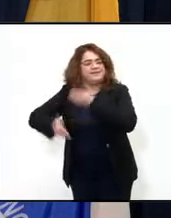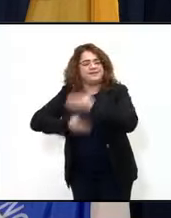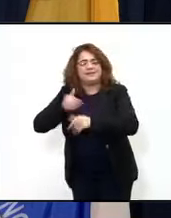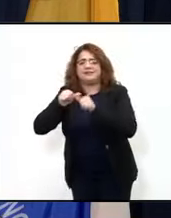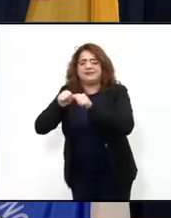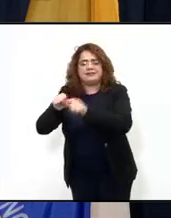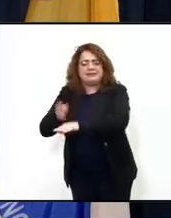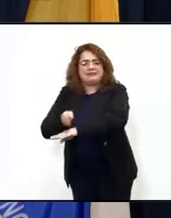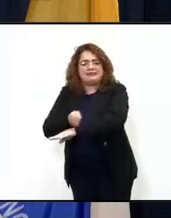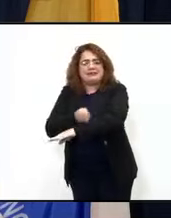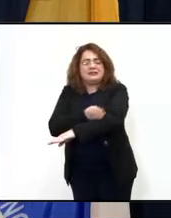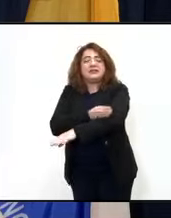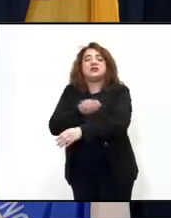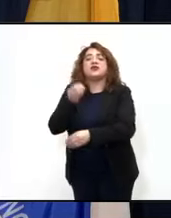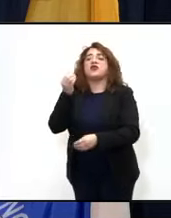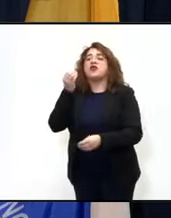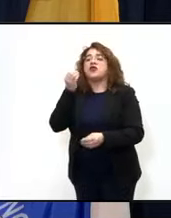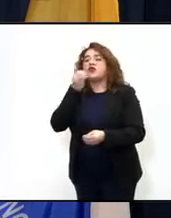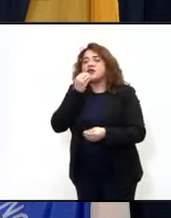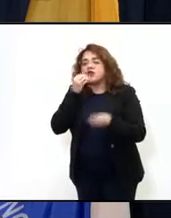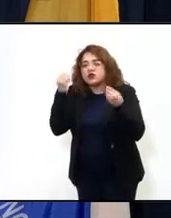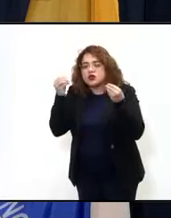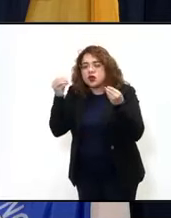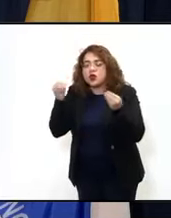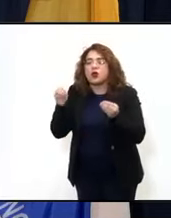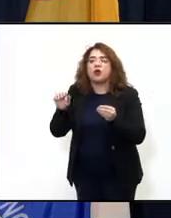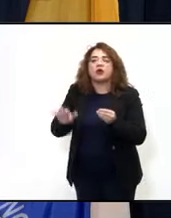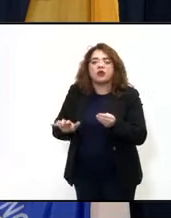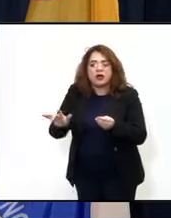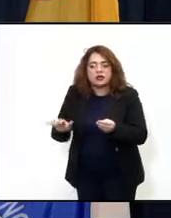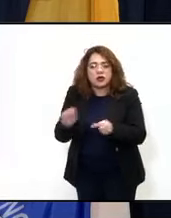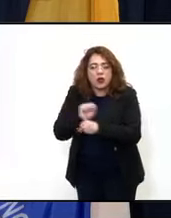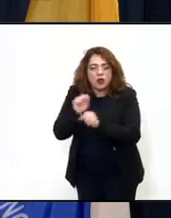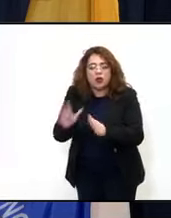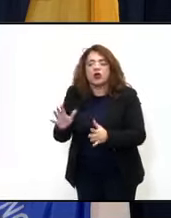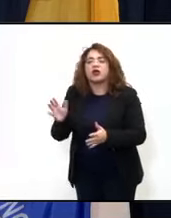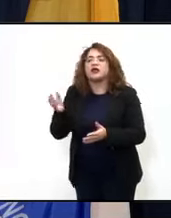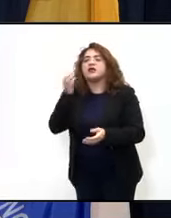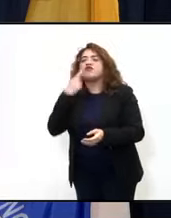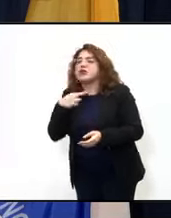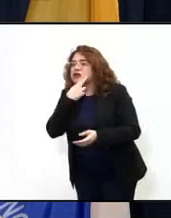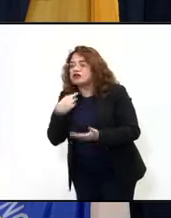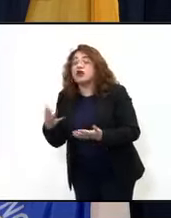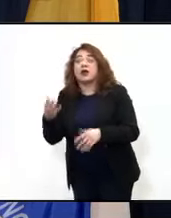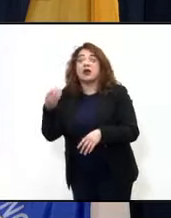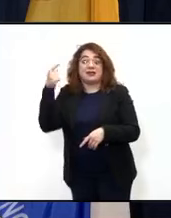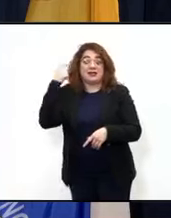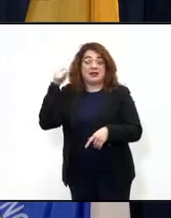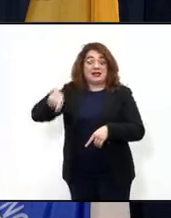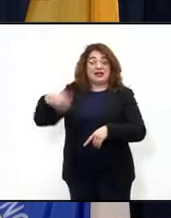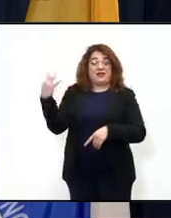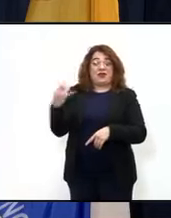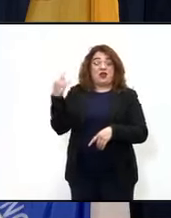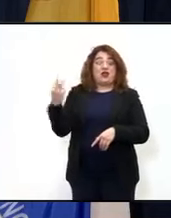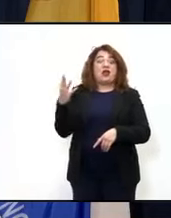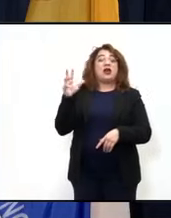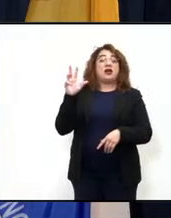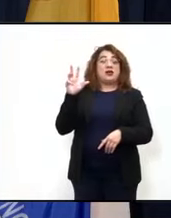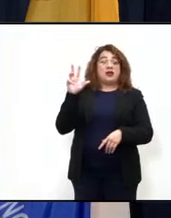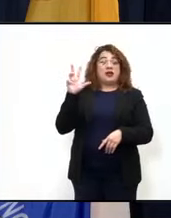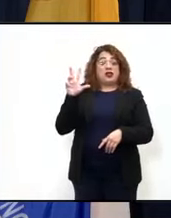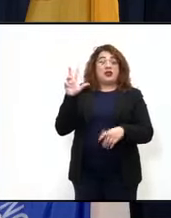and grocery workers. We have a supersized food clinic on Friday, 3,000 restaurant